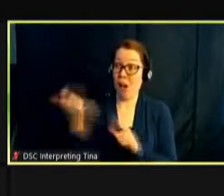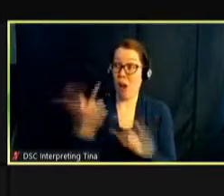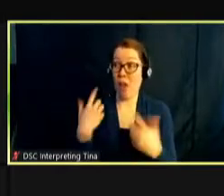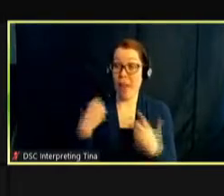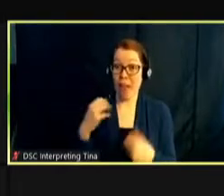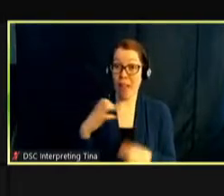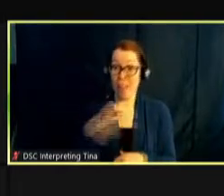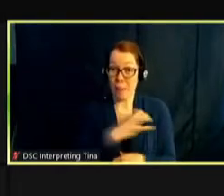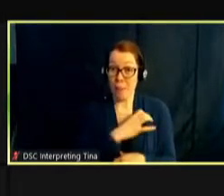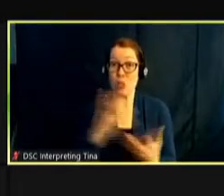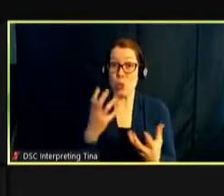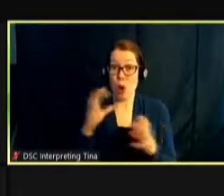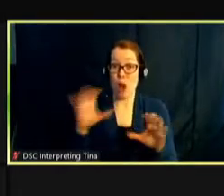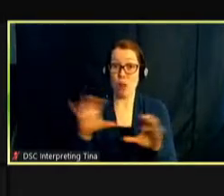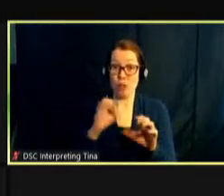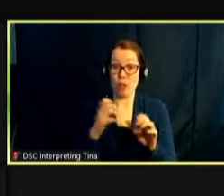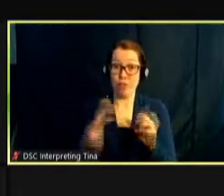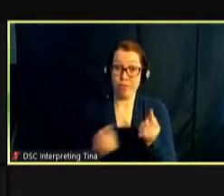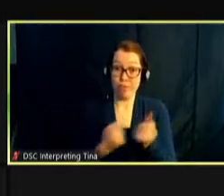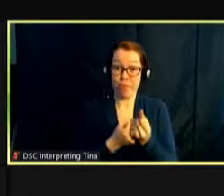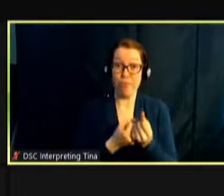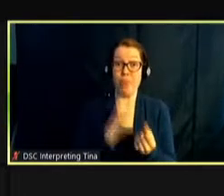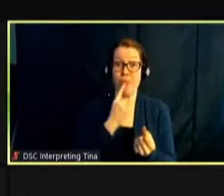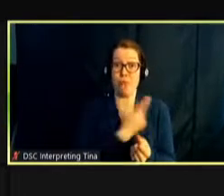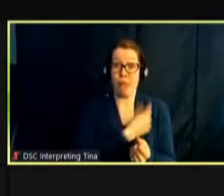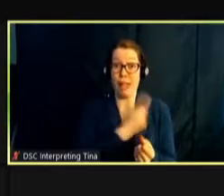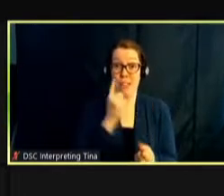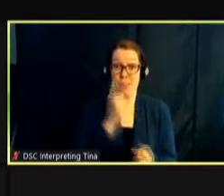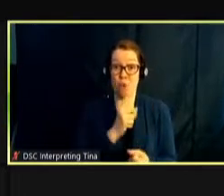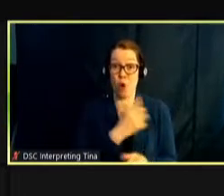every health commissioner want to do law enforcement? Yes. But